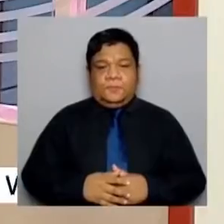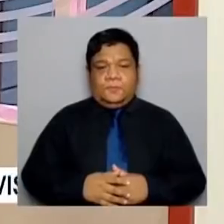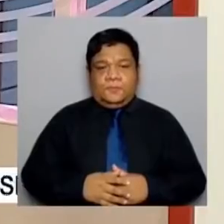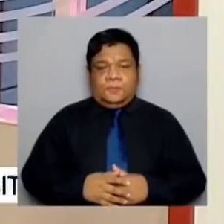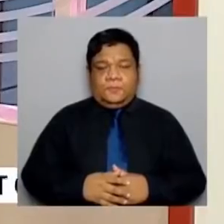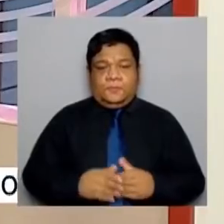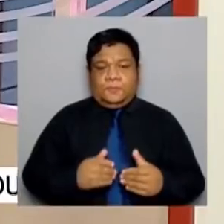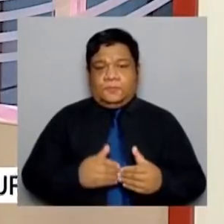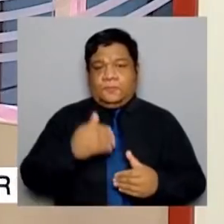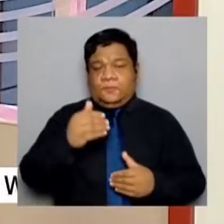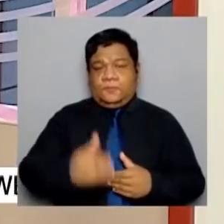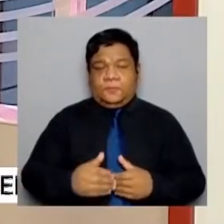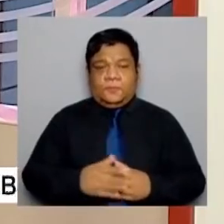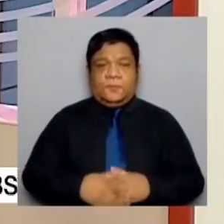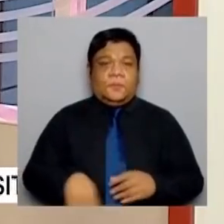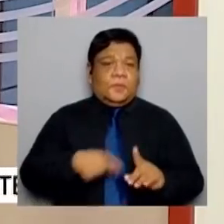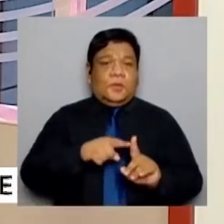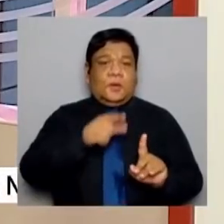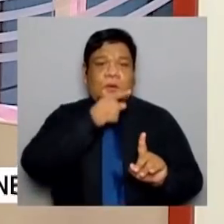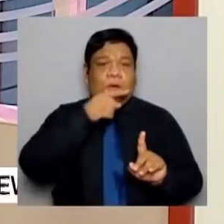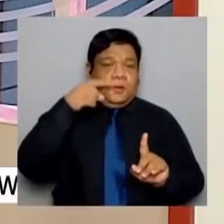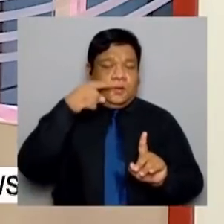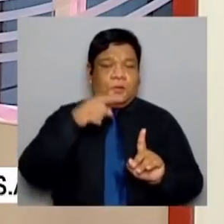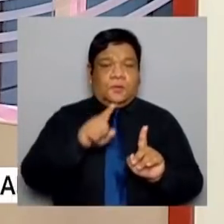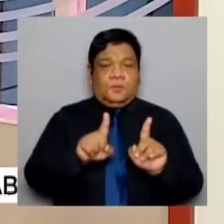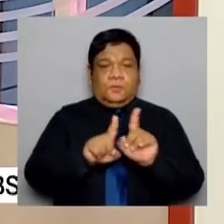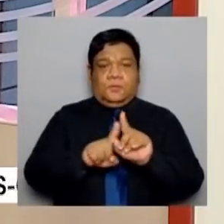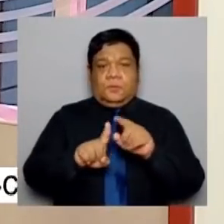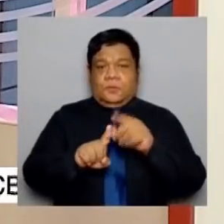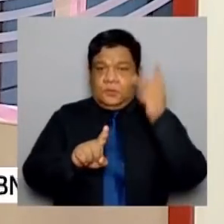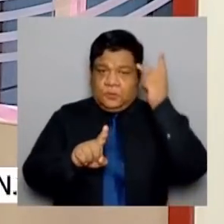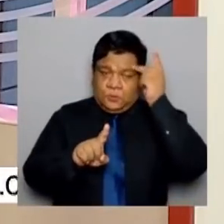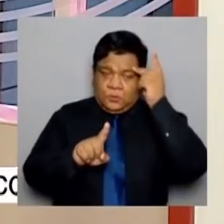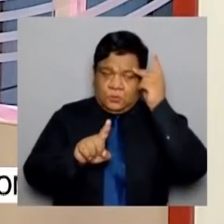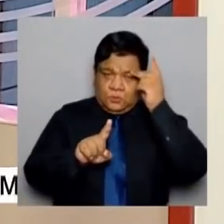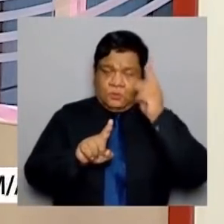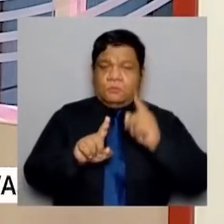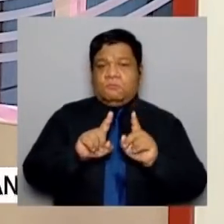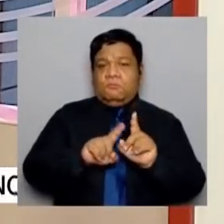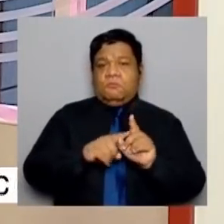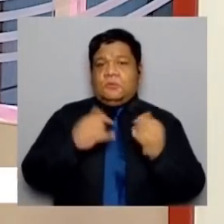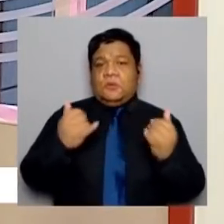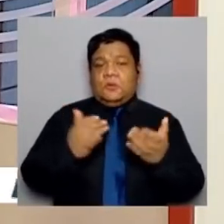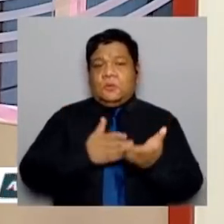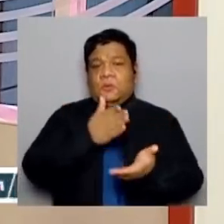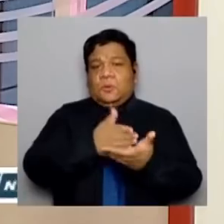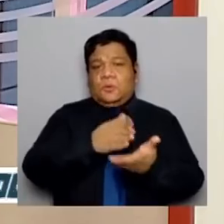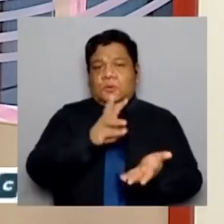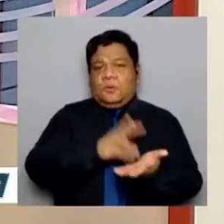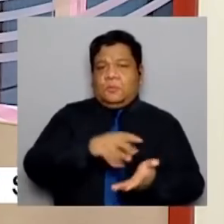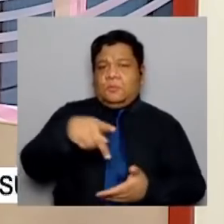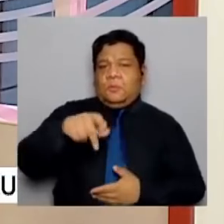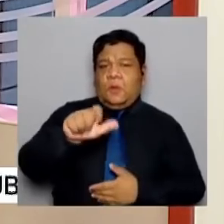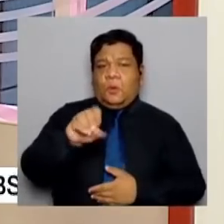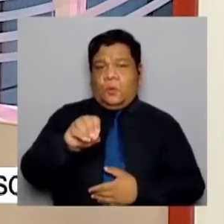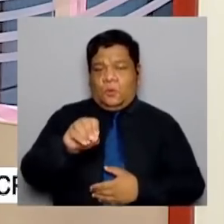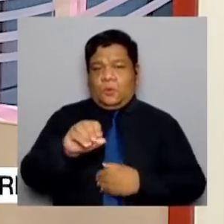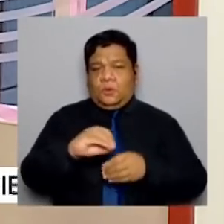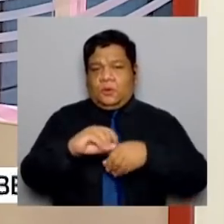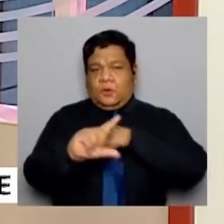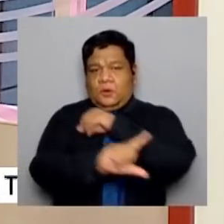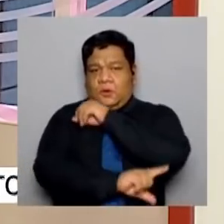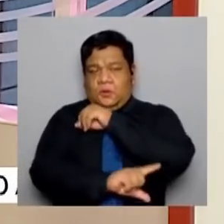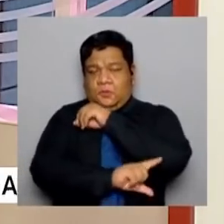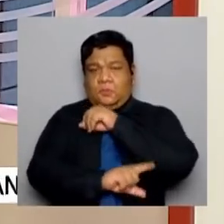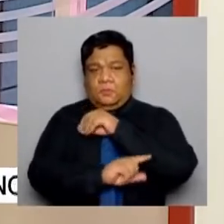Vice President Robredo and her running mate, Senator Kiko Pangilinan, are wooing voters, this time in Palo Leyte. Let's get an update now from our correspondent, Adrian